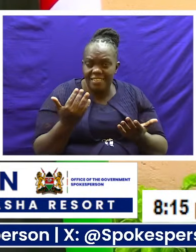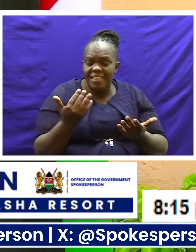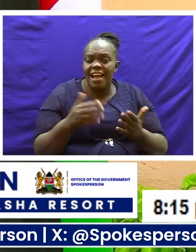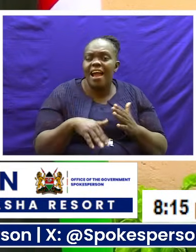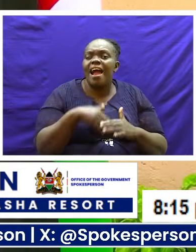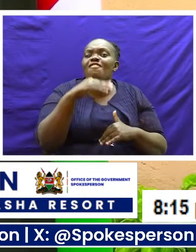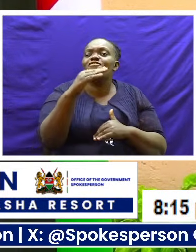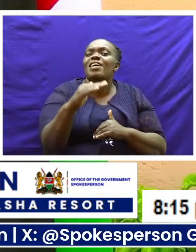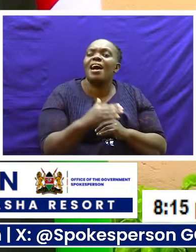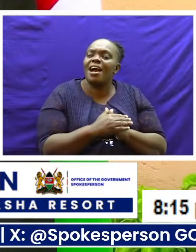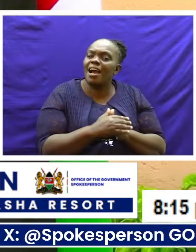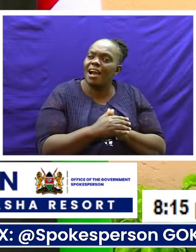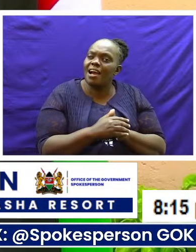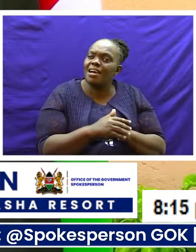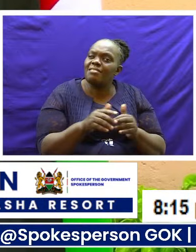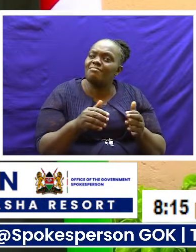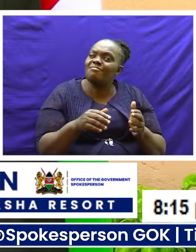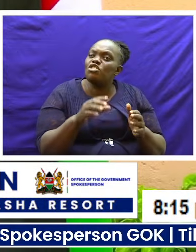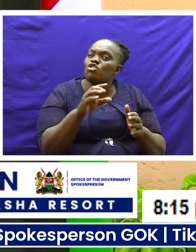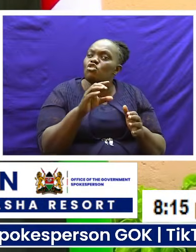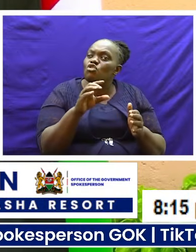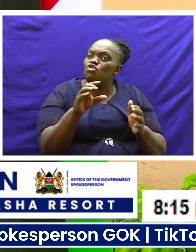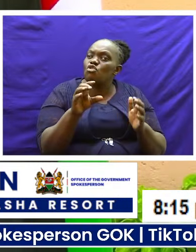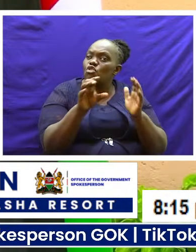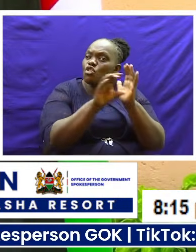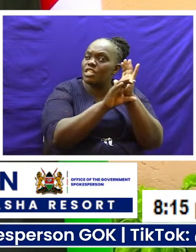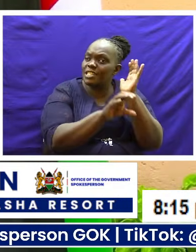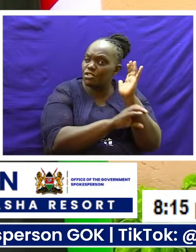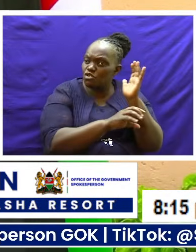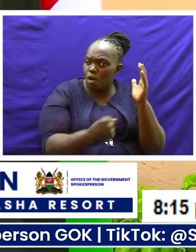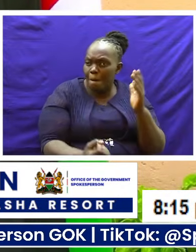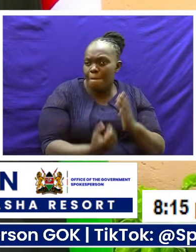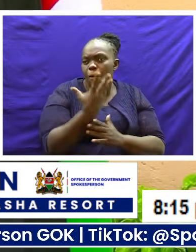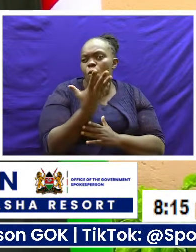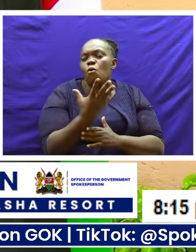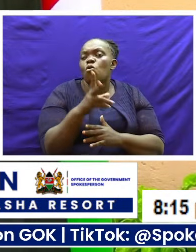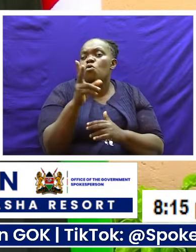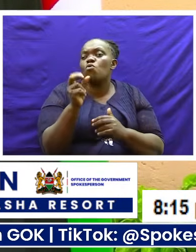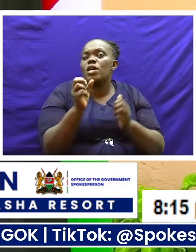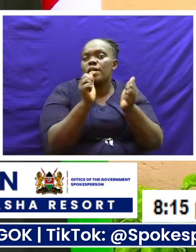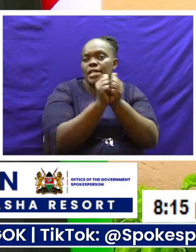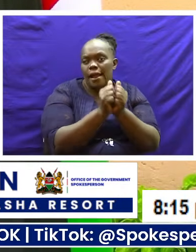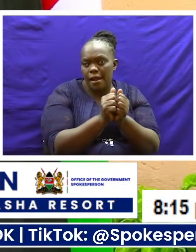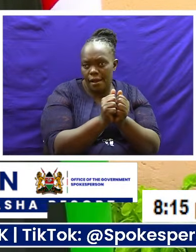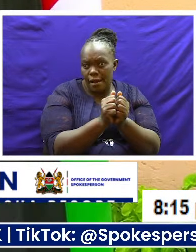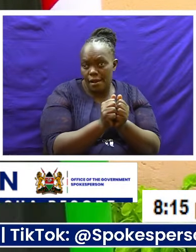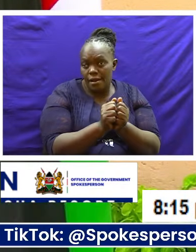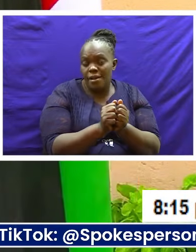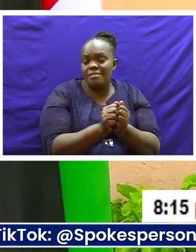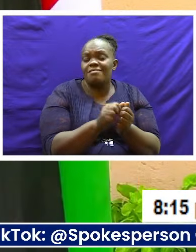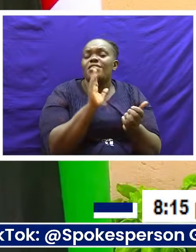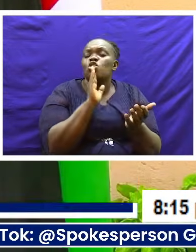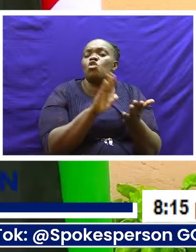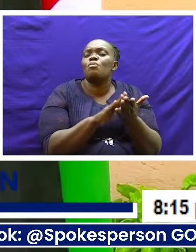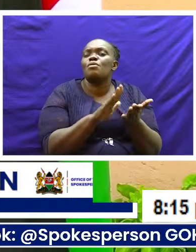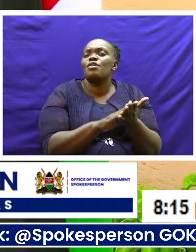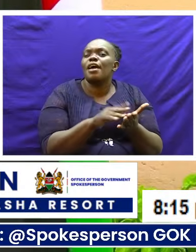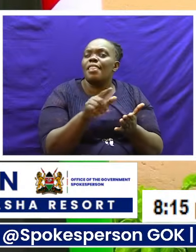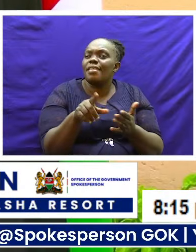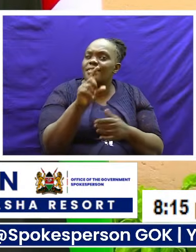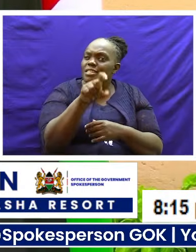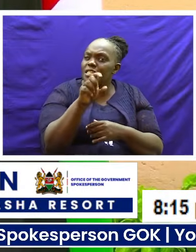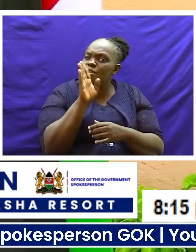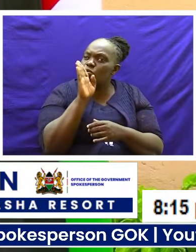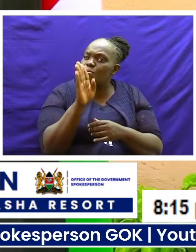after the constitution, promulgation of the constitution in 2010, there was a recommendation that this needed to